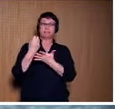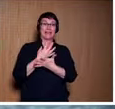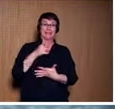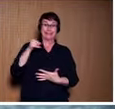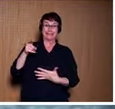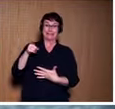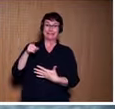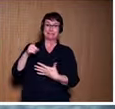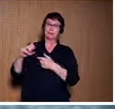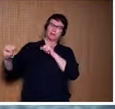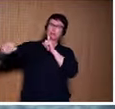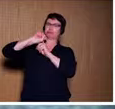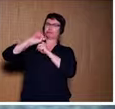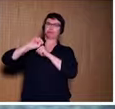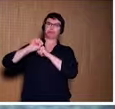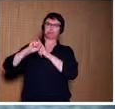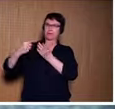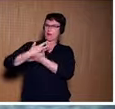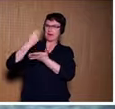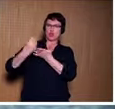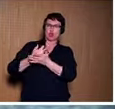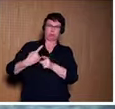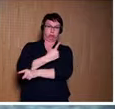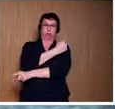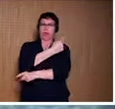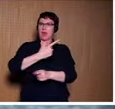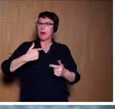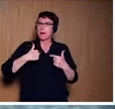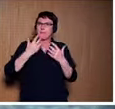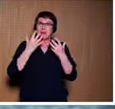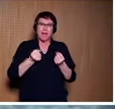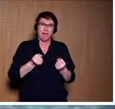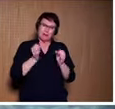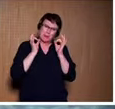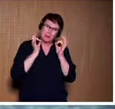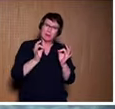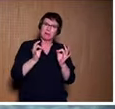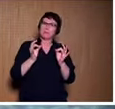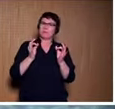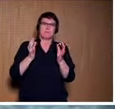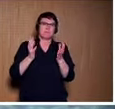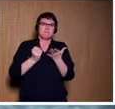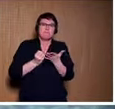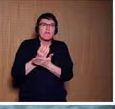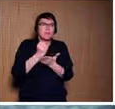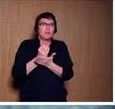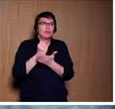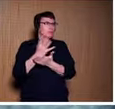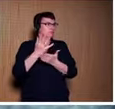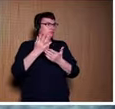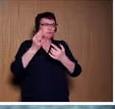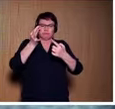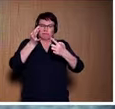campaigns. We are seeing very well-funded, well-organized, and coordinated disinformation campaigns that's